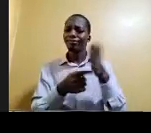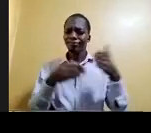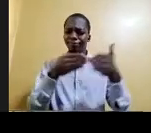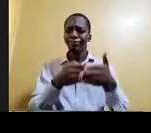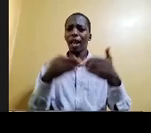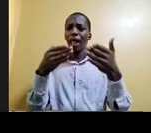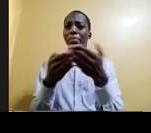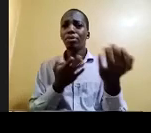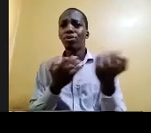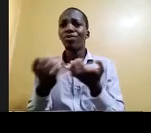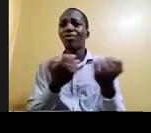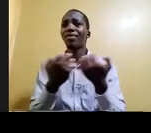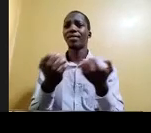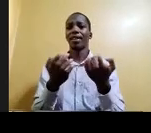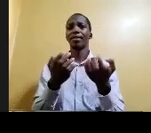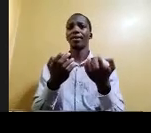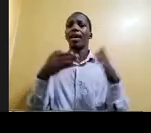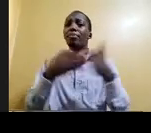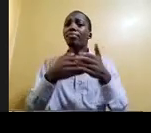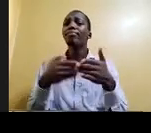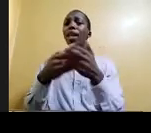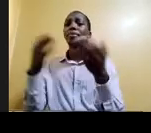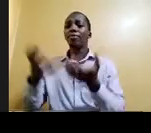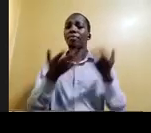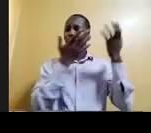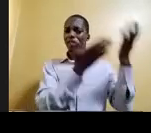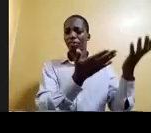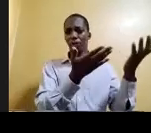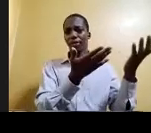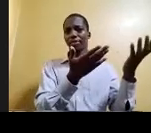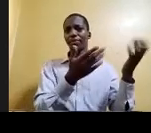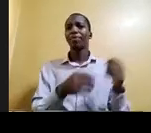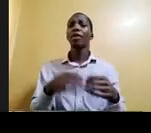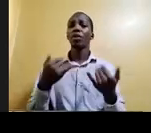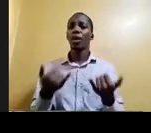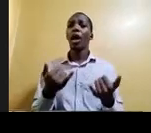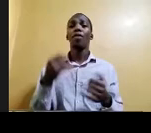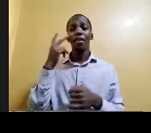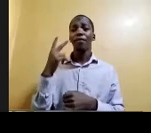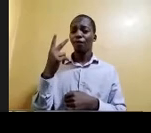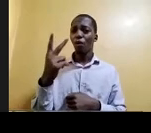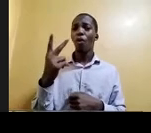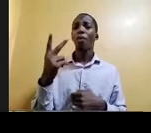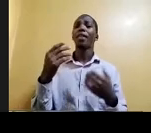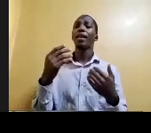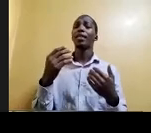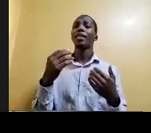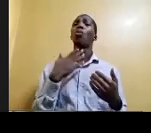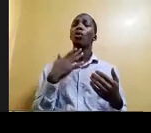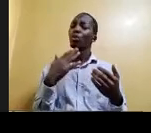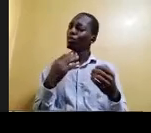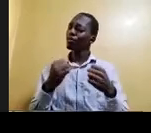or non-tariff barriers to our exporters. So the view that I'm gonna give today is while supporting strongly the